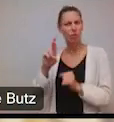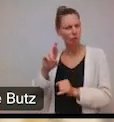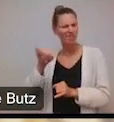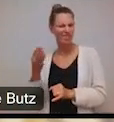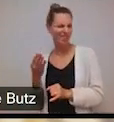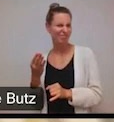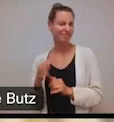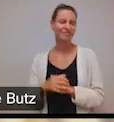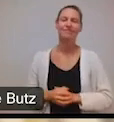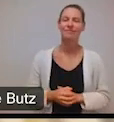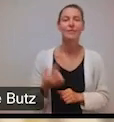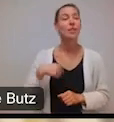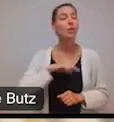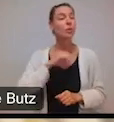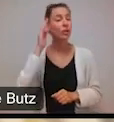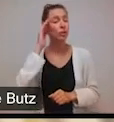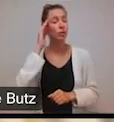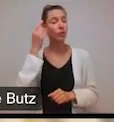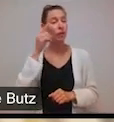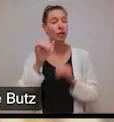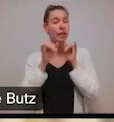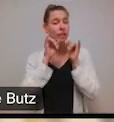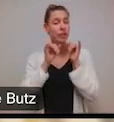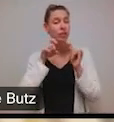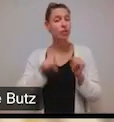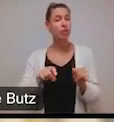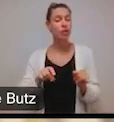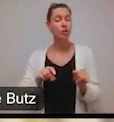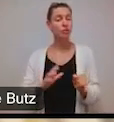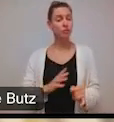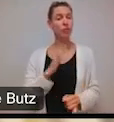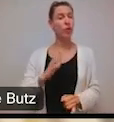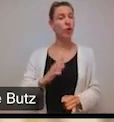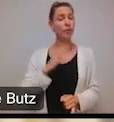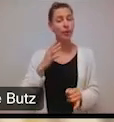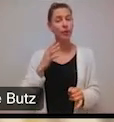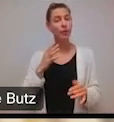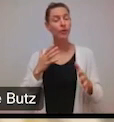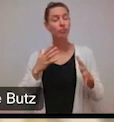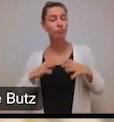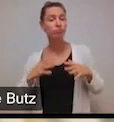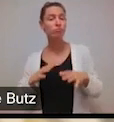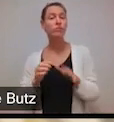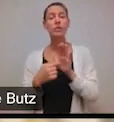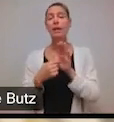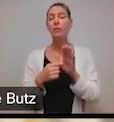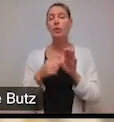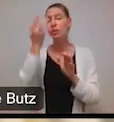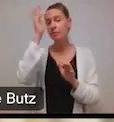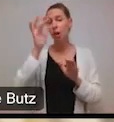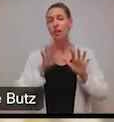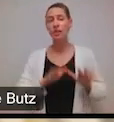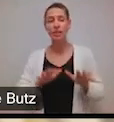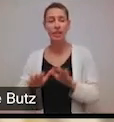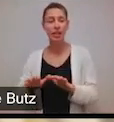So, and we know that in an interview, we want to dress up to maybe be, in this case, smart casual or business, so that we